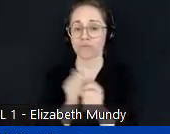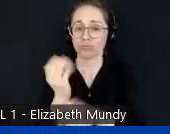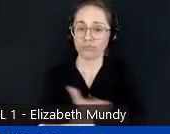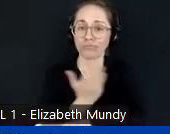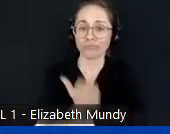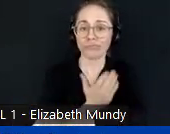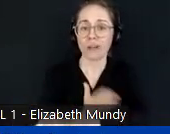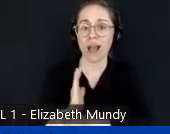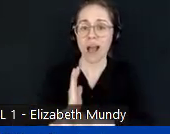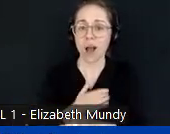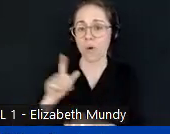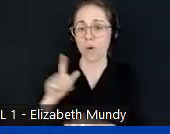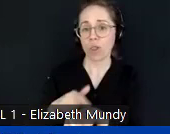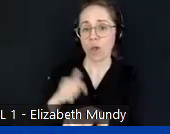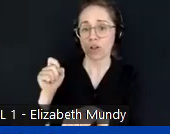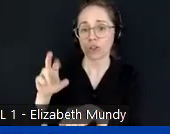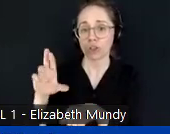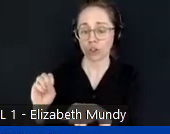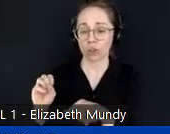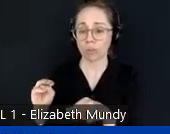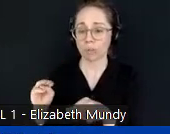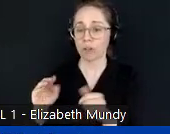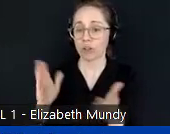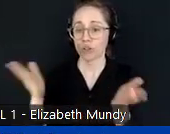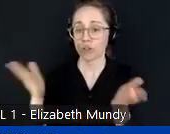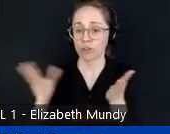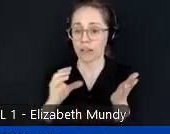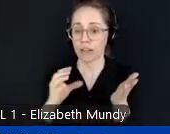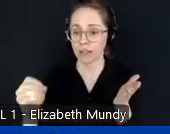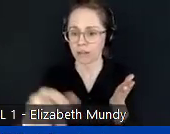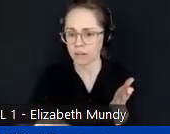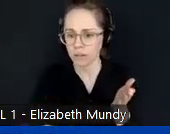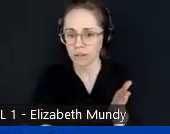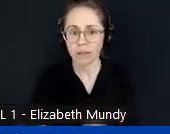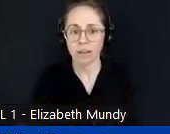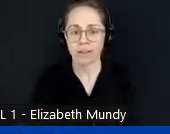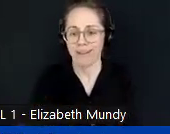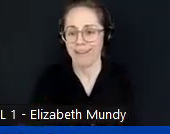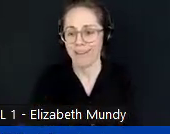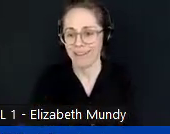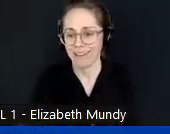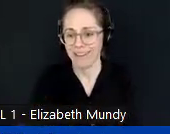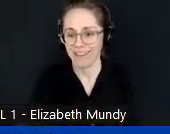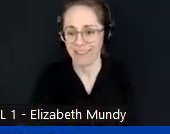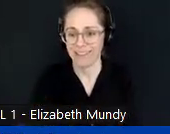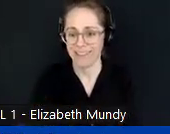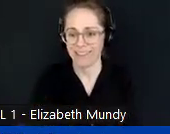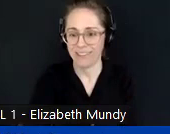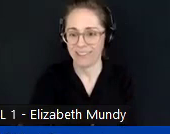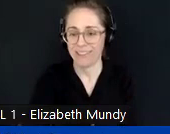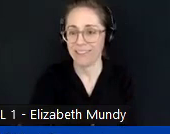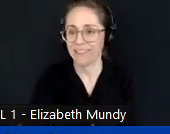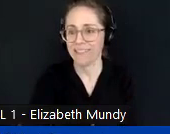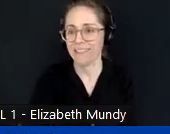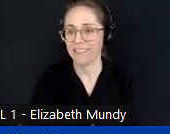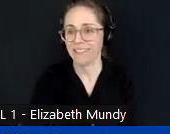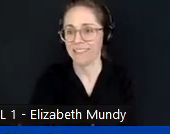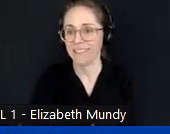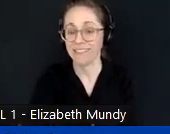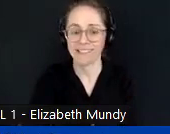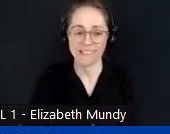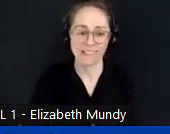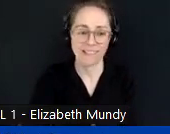support system so that we truly can create a home and community care system for all. And we have 4 key